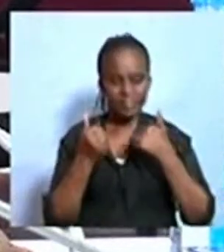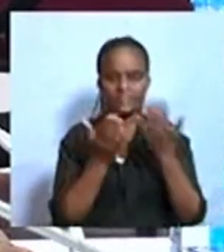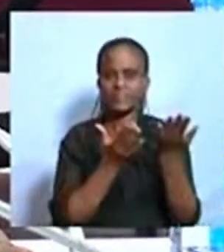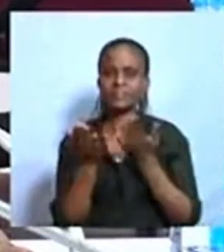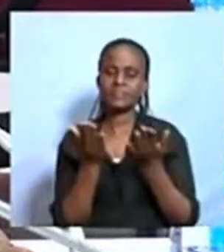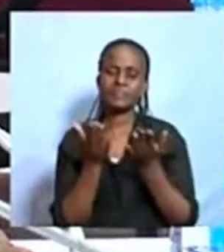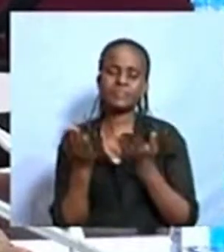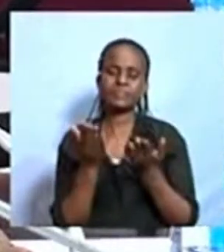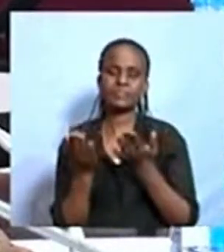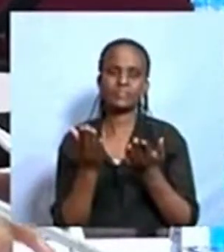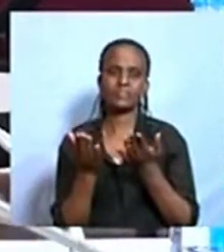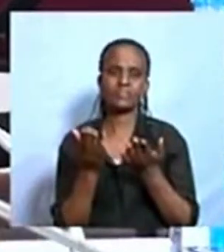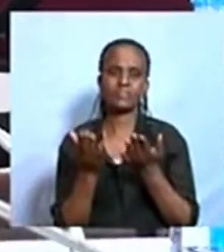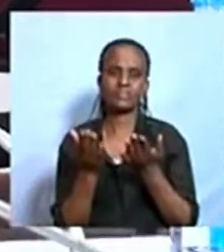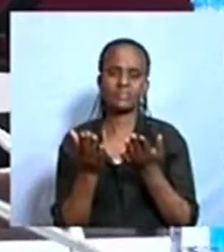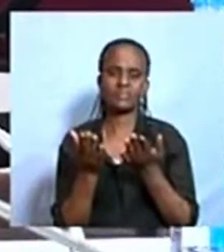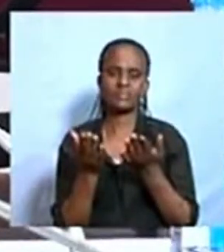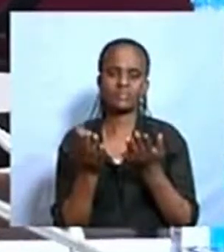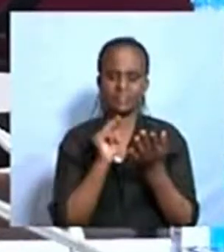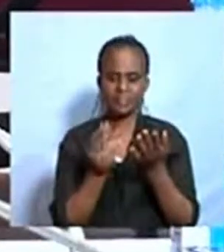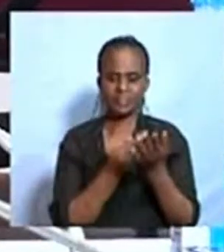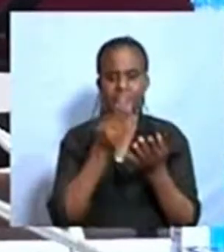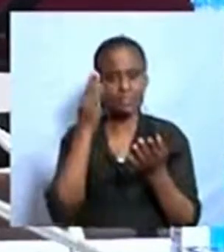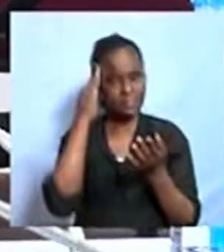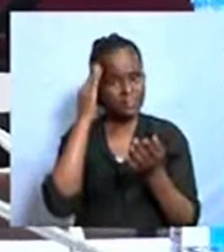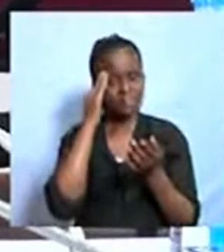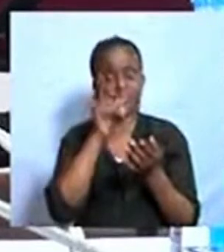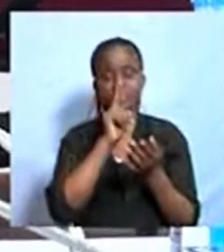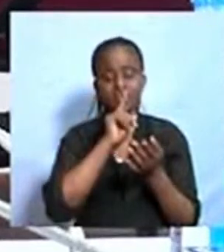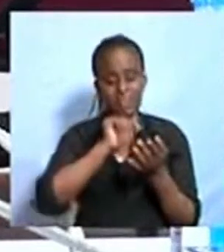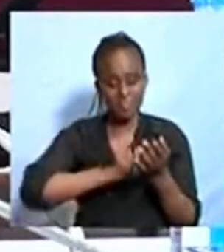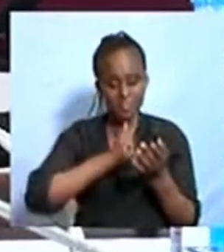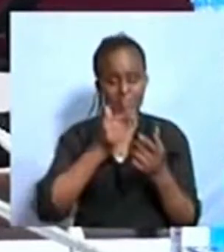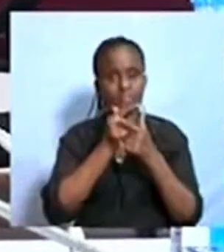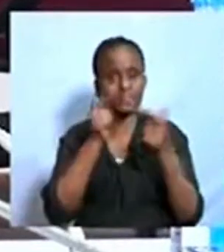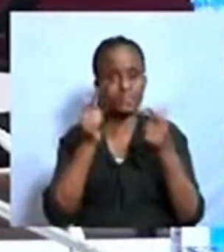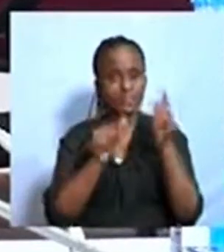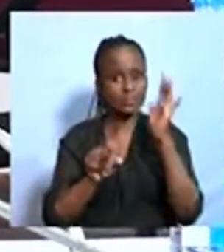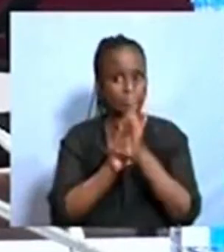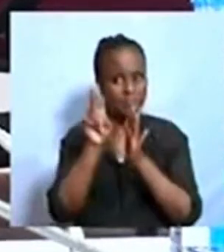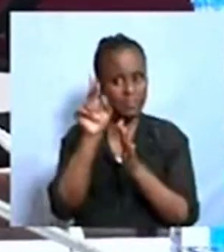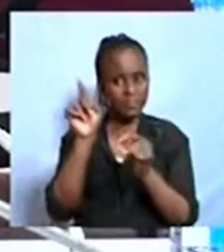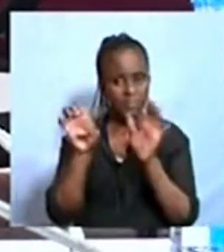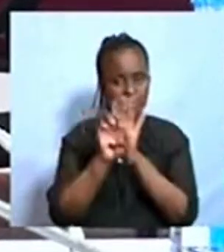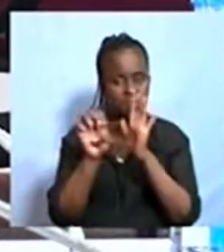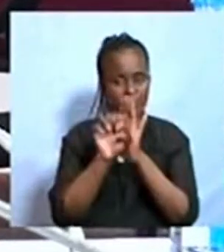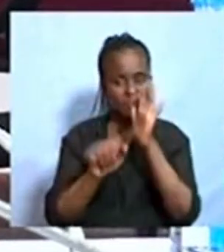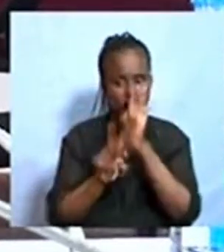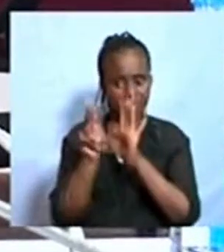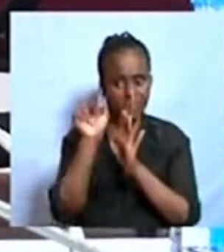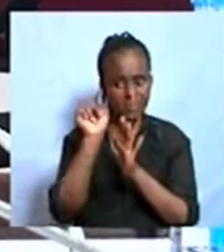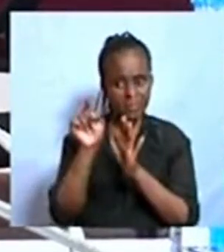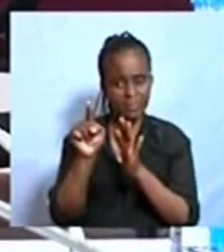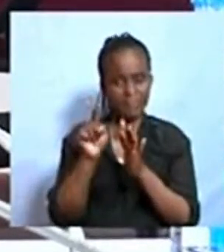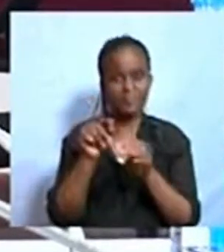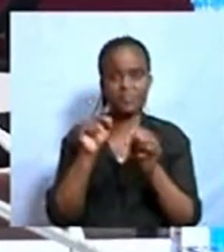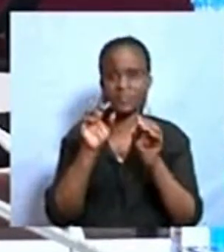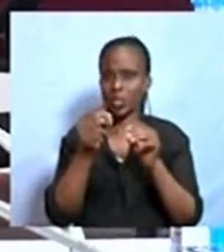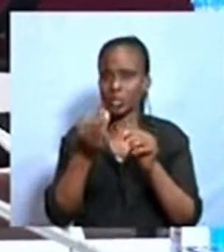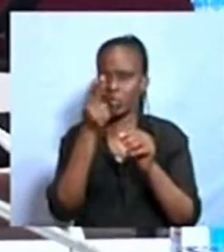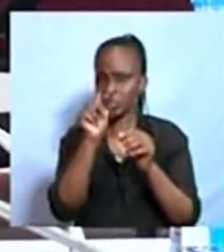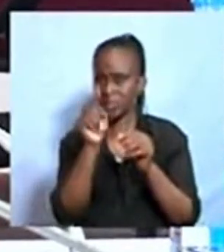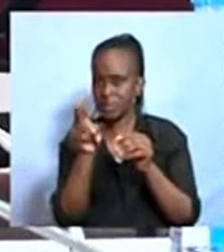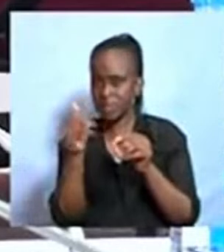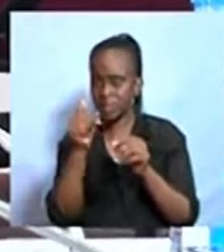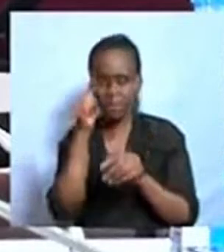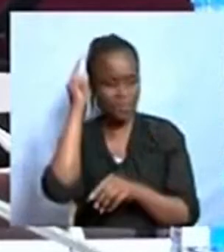delivery. We are very convinced that our big universities like the University Teaching Hospital, the